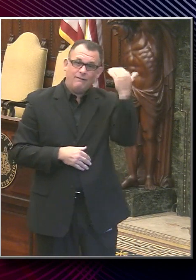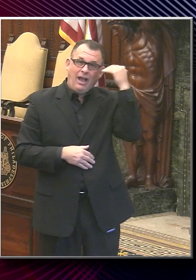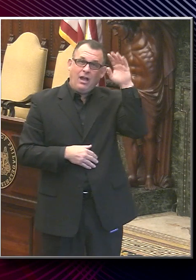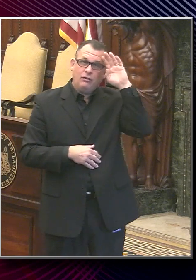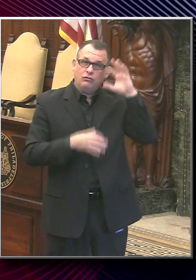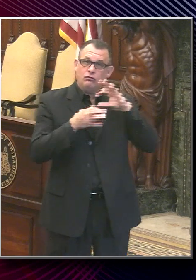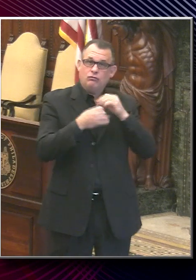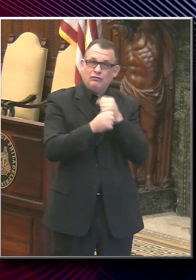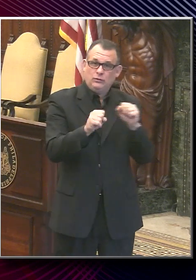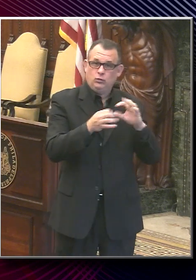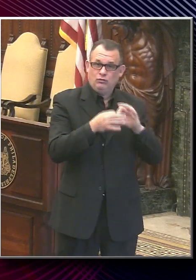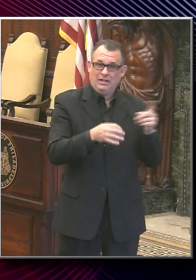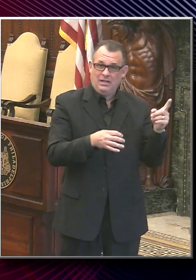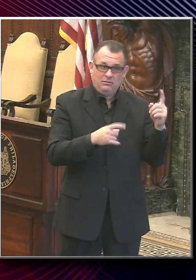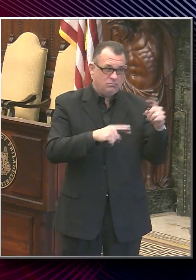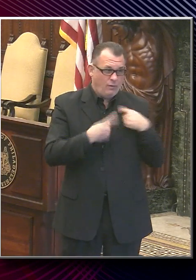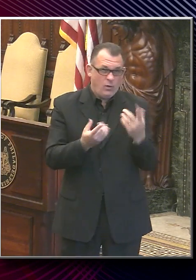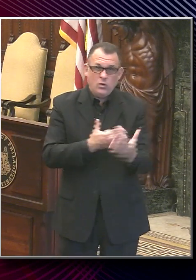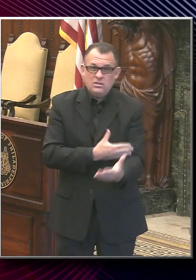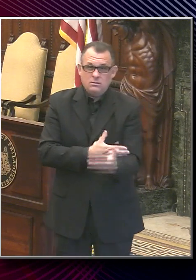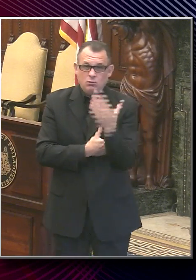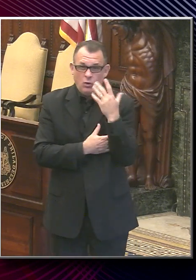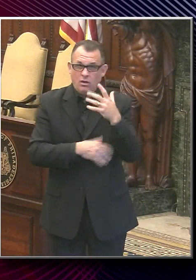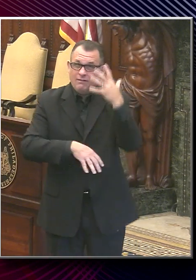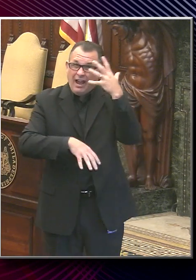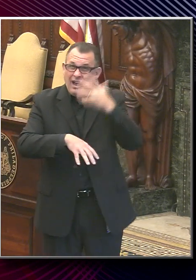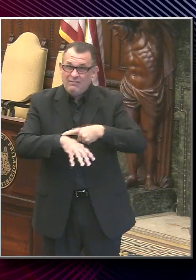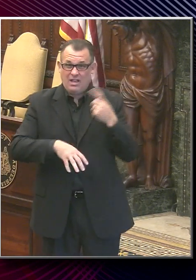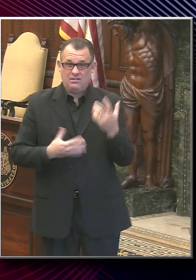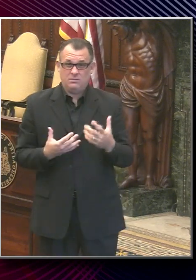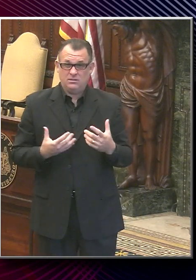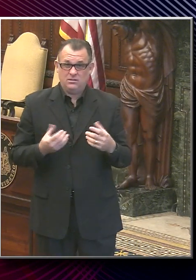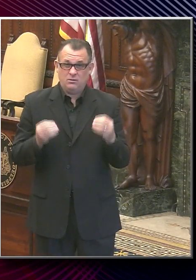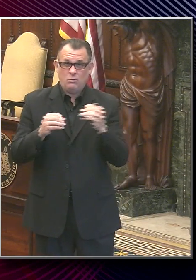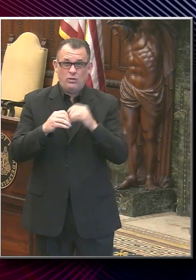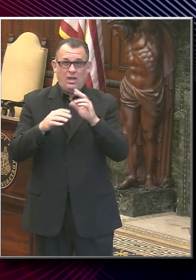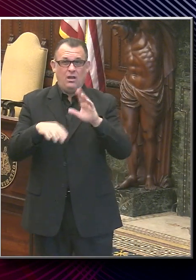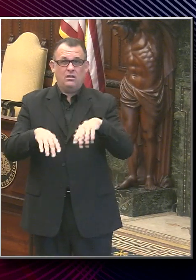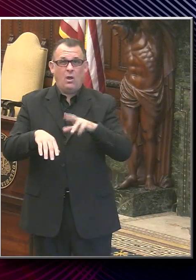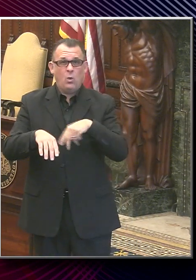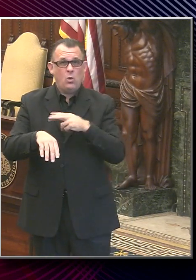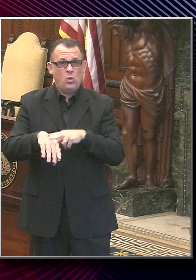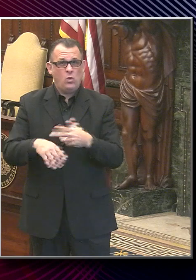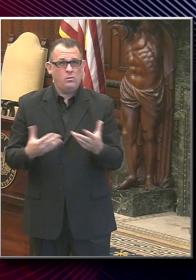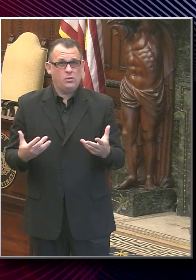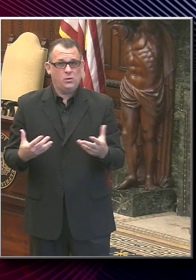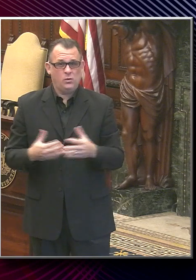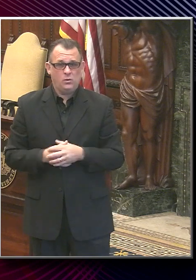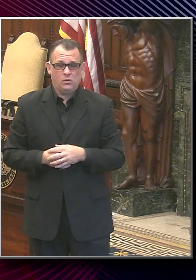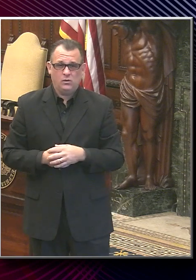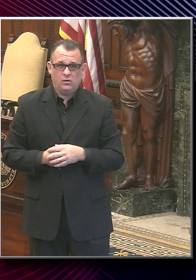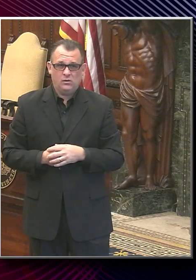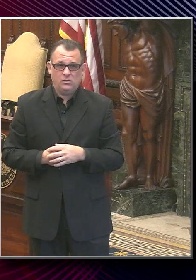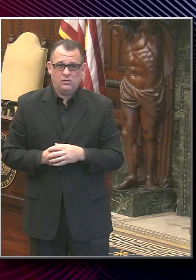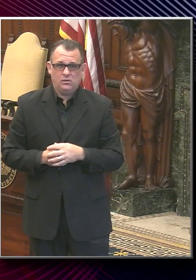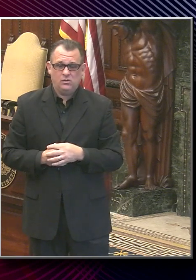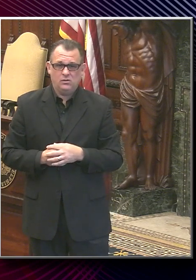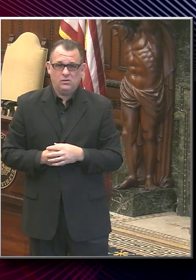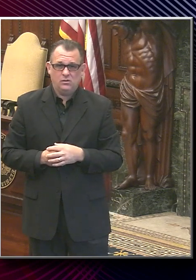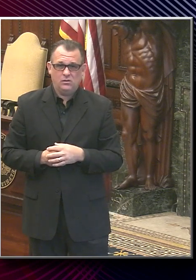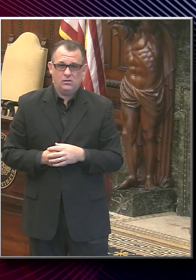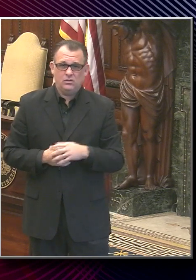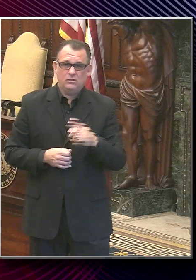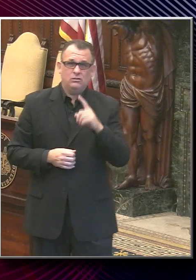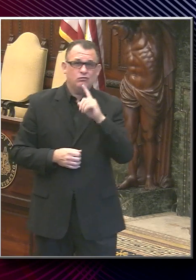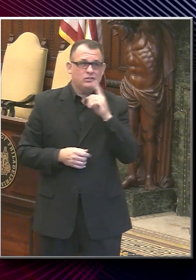that's about 5 times what we normally do by that time in a day. So very busy.